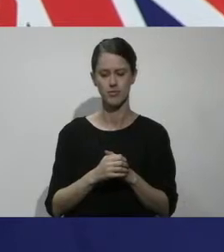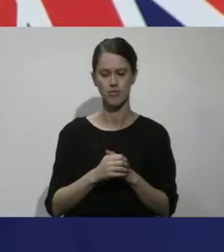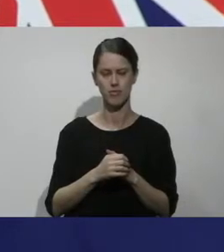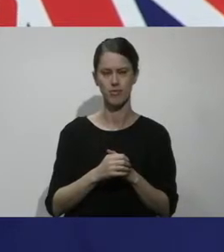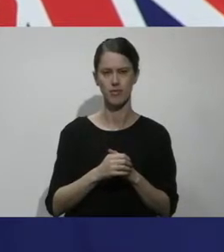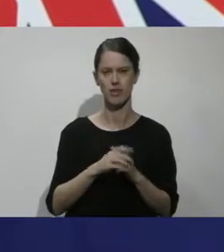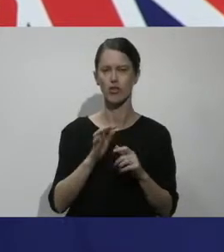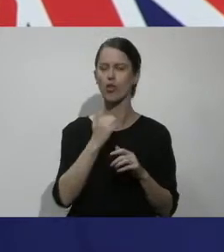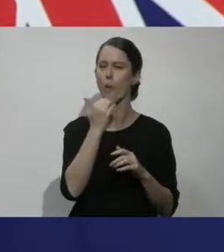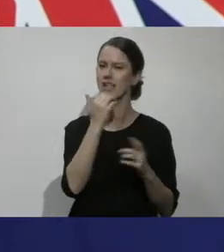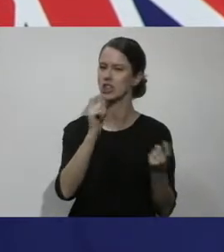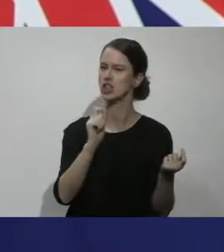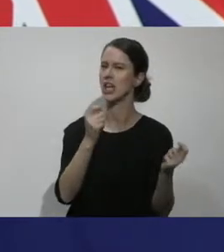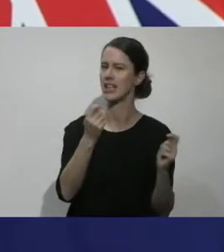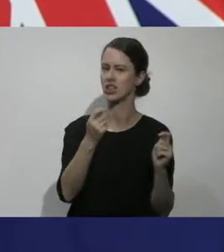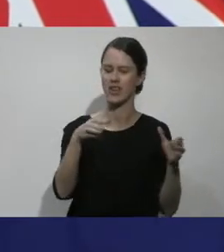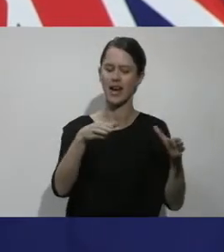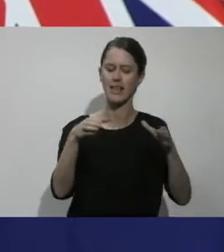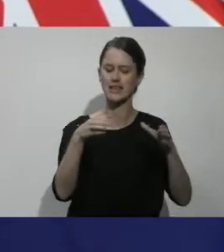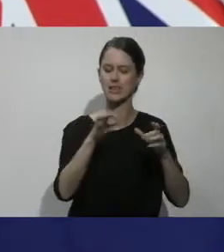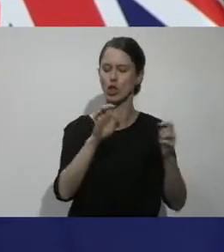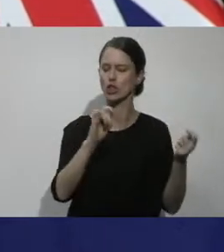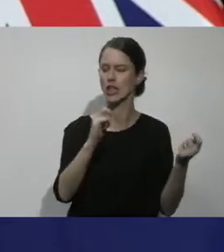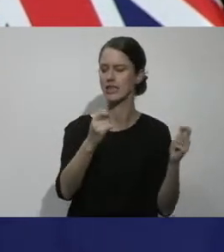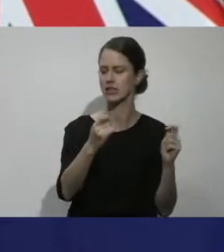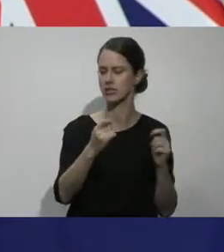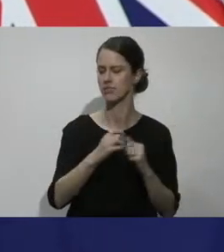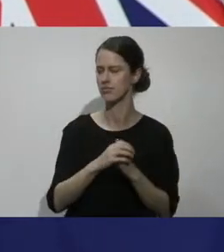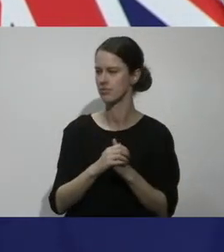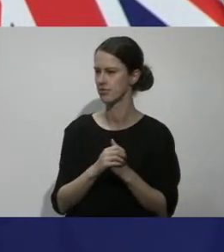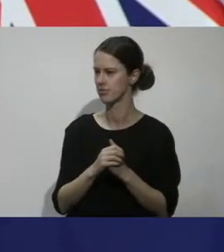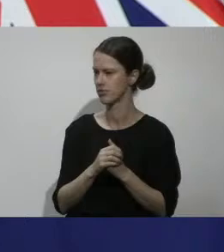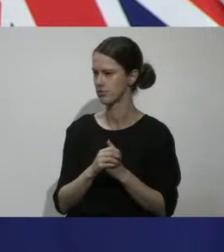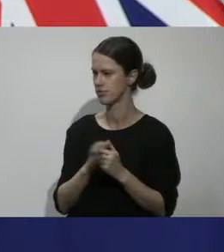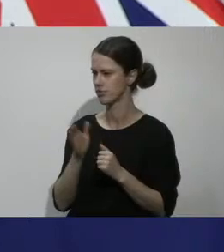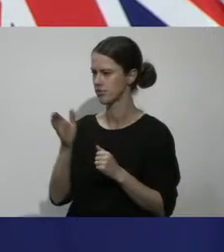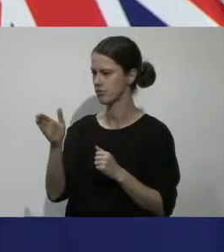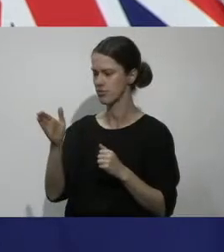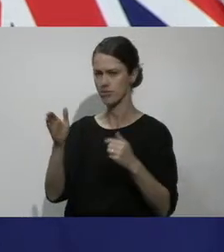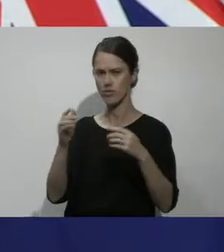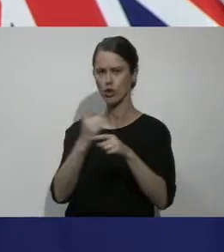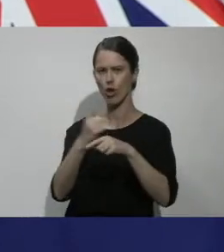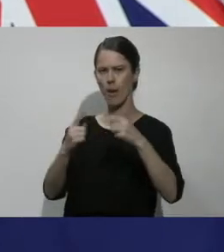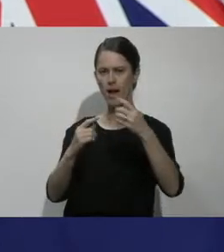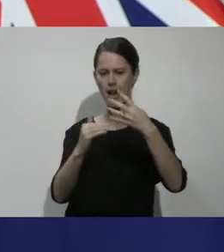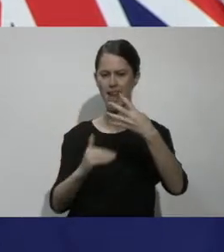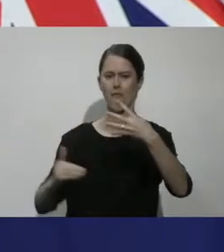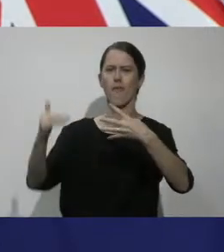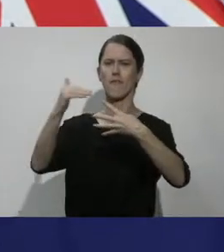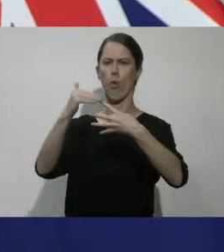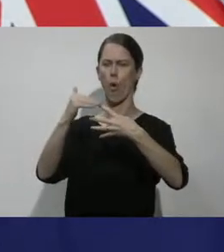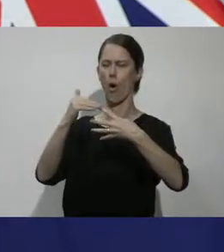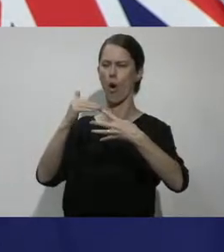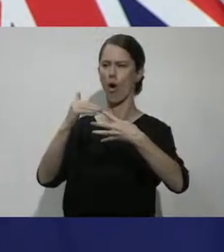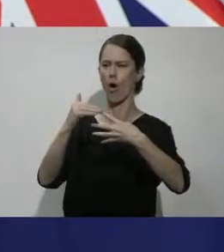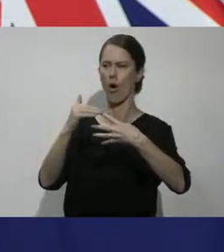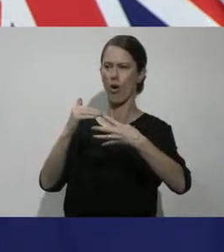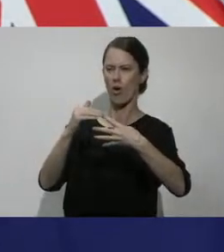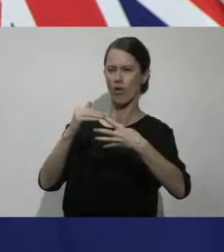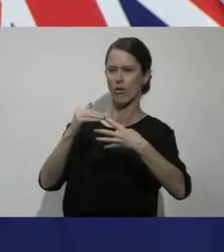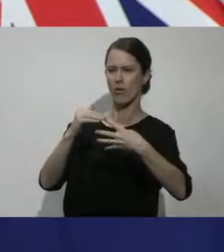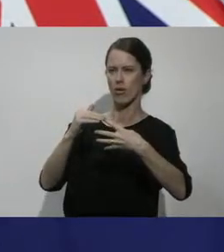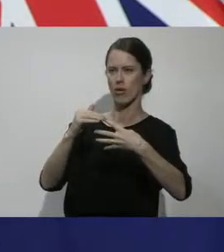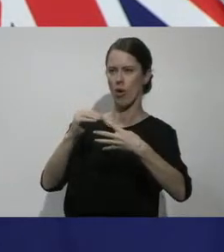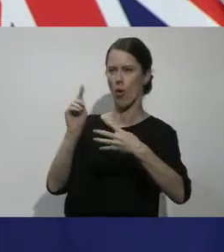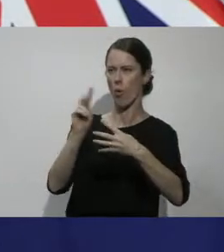On the wedge... So the pattern of the cluster has not changed. Yeah. On the move to a level 4, what are the criteria or the thresholds we